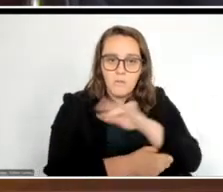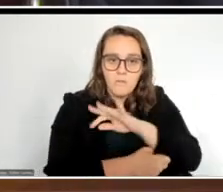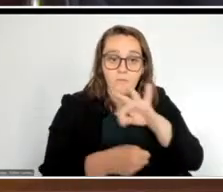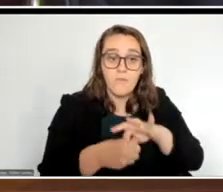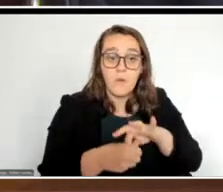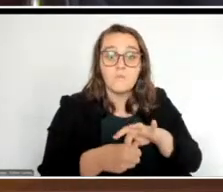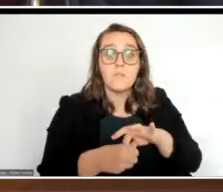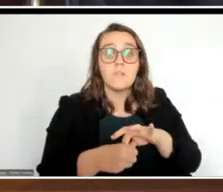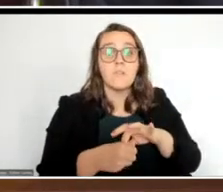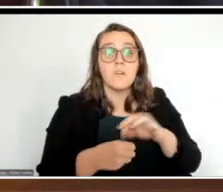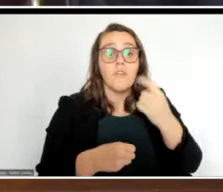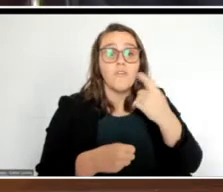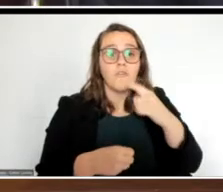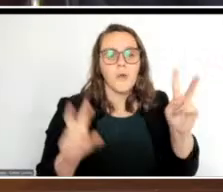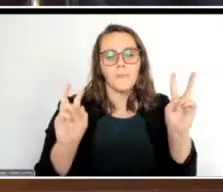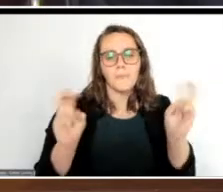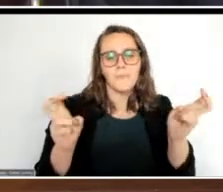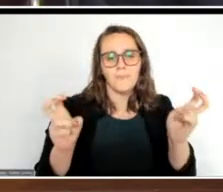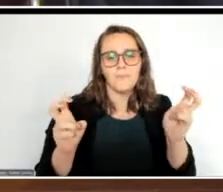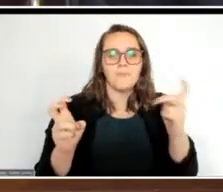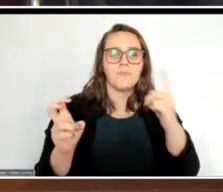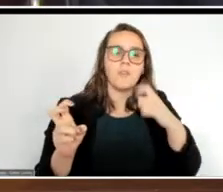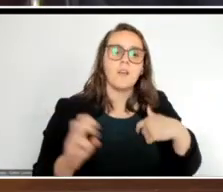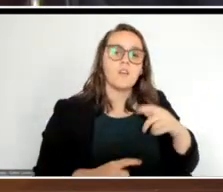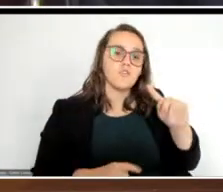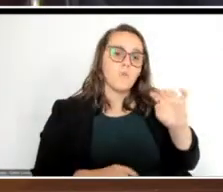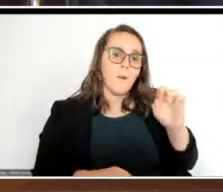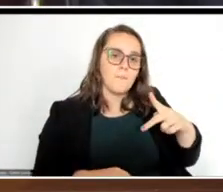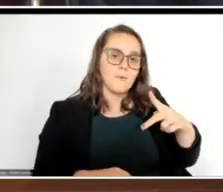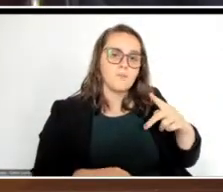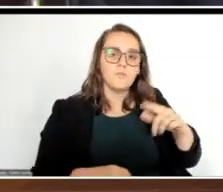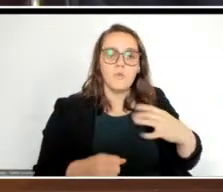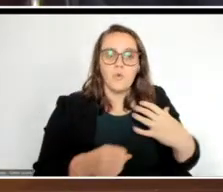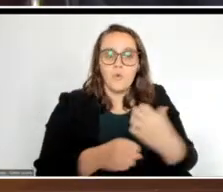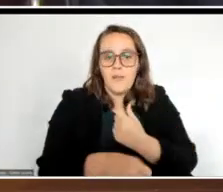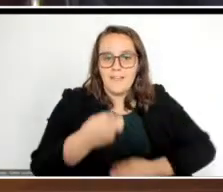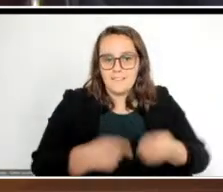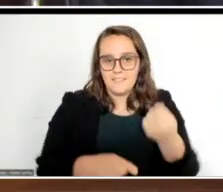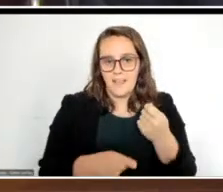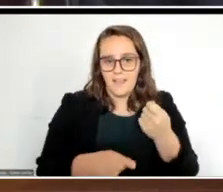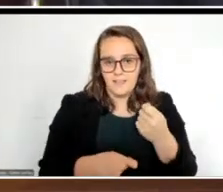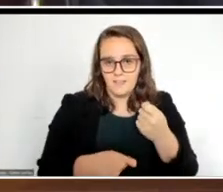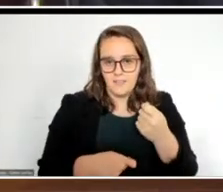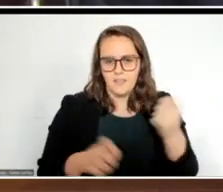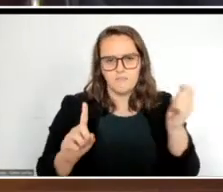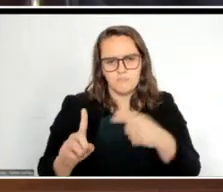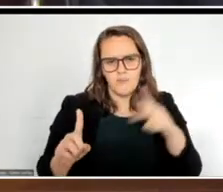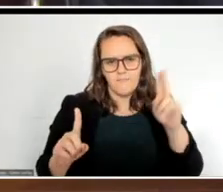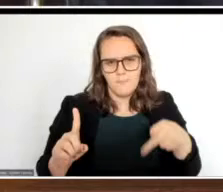win re-election instead. Here is what Vice President Pence has said about this scheme.